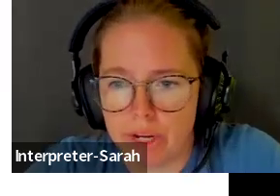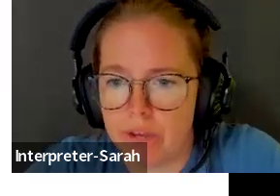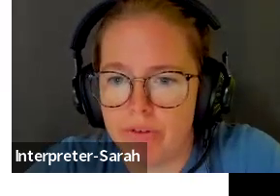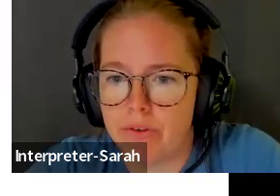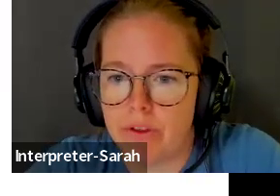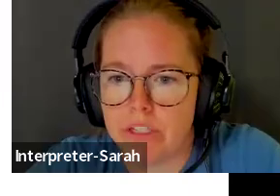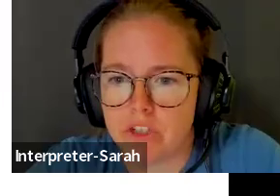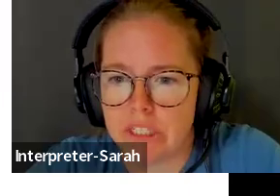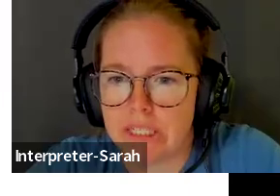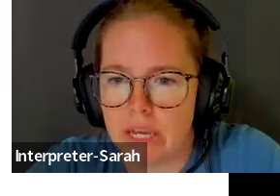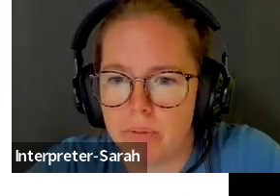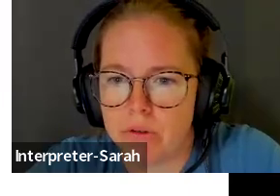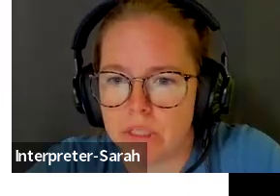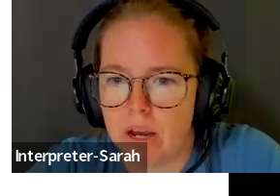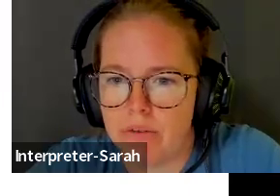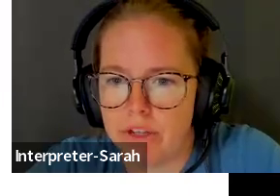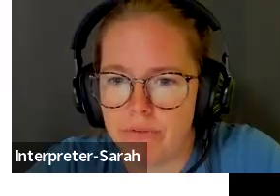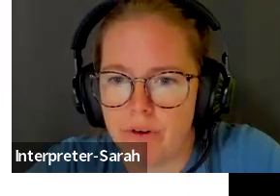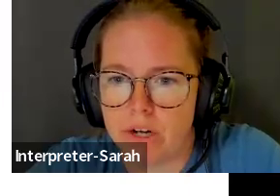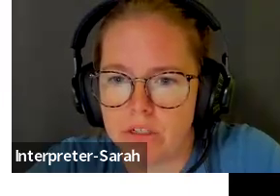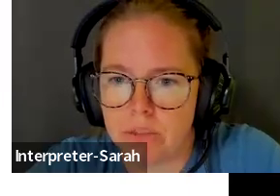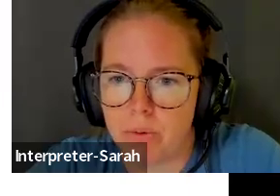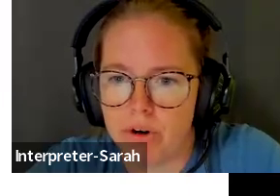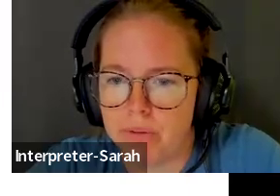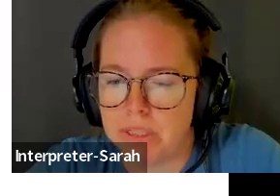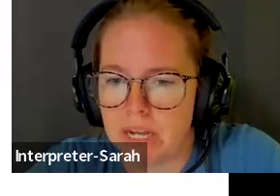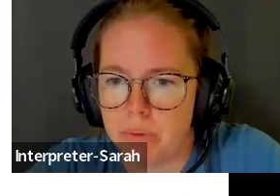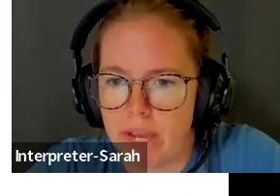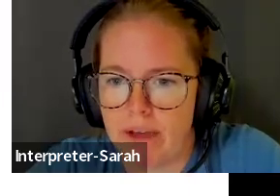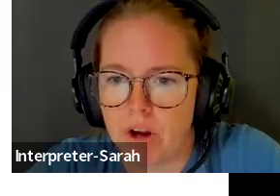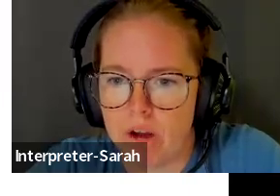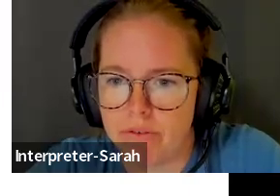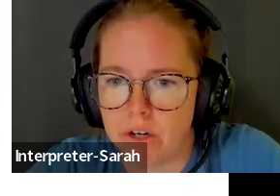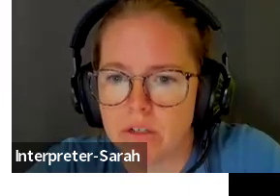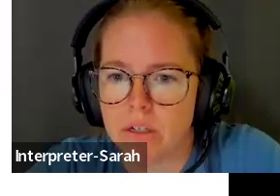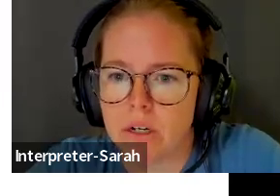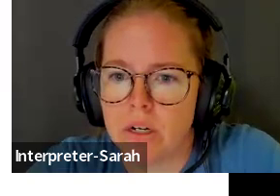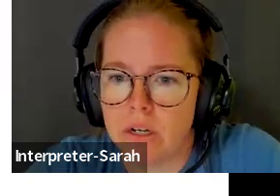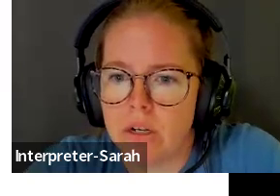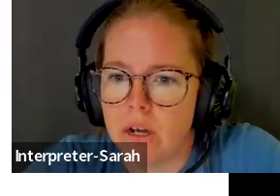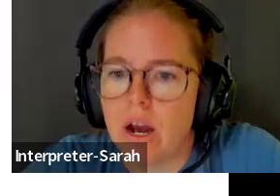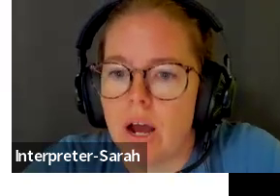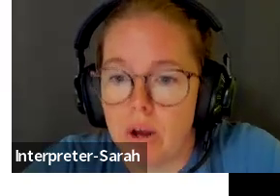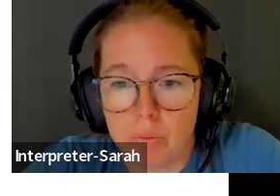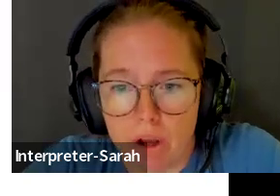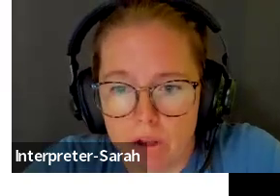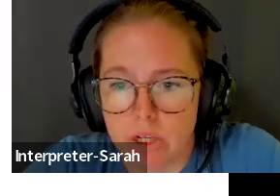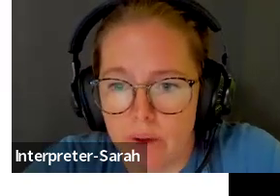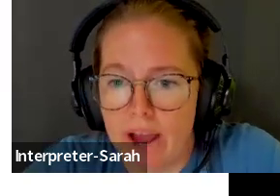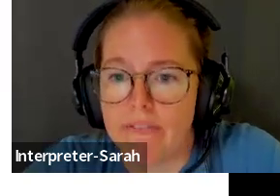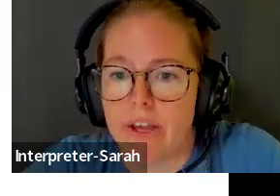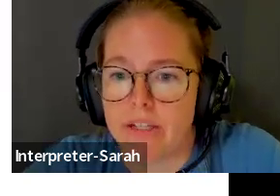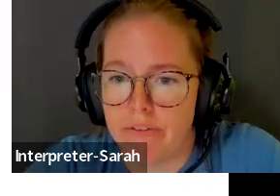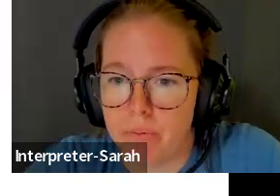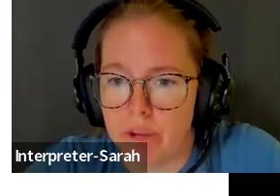growing in grief. These are just examples of the different support groups that we have to offer. We